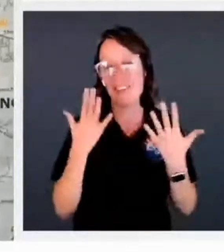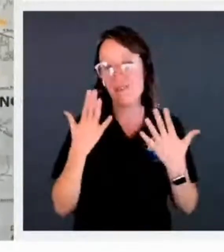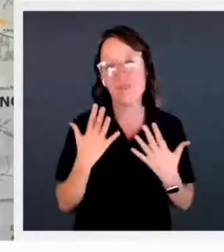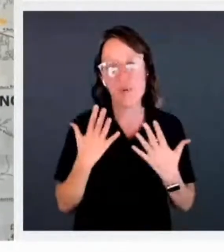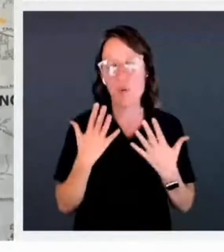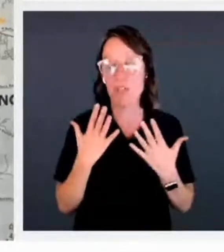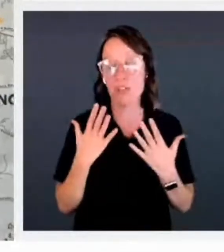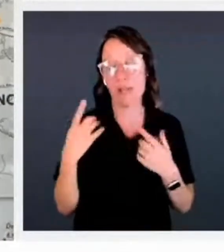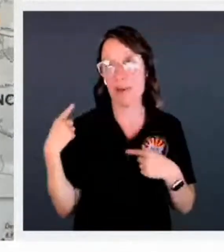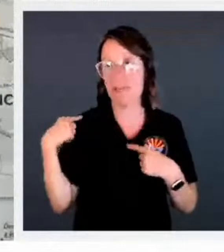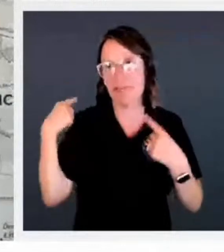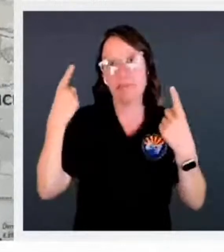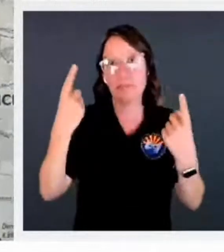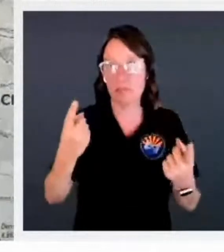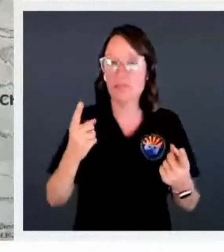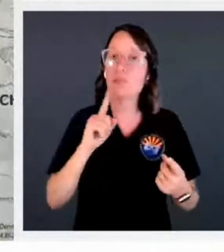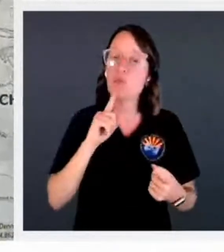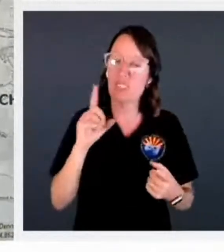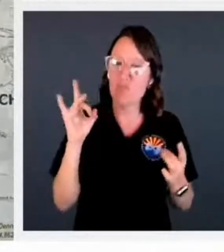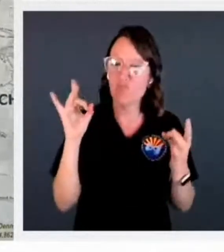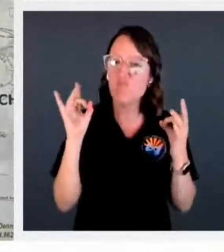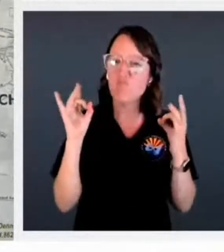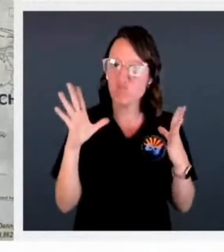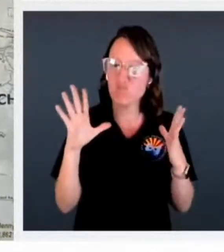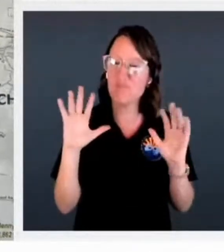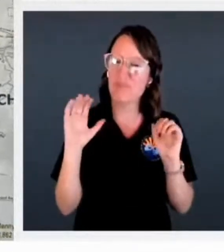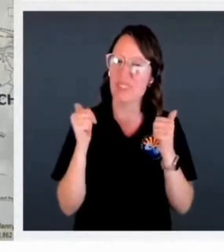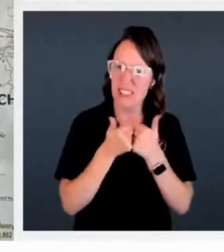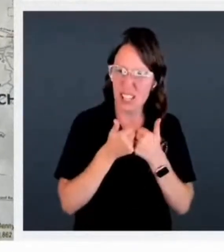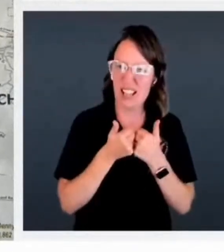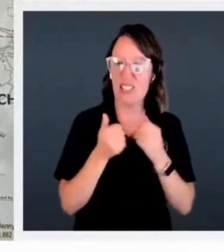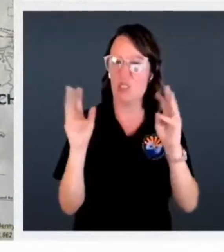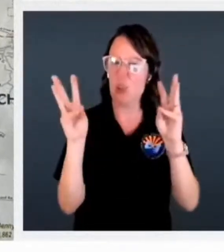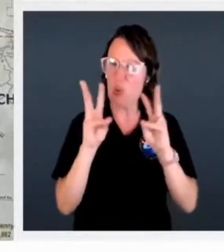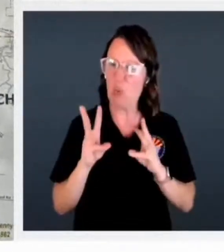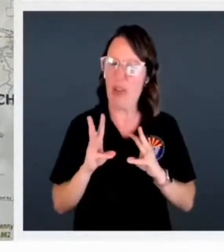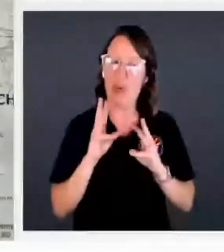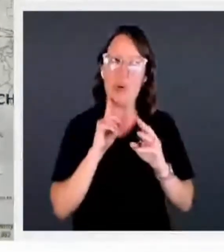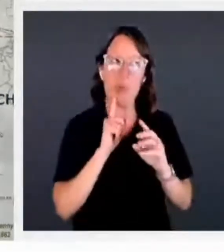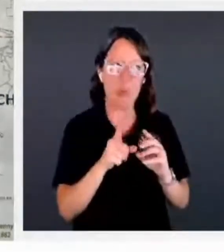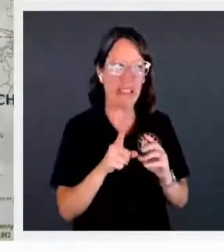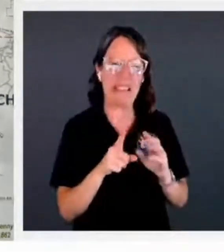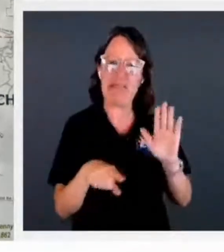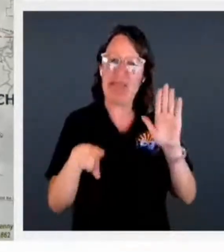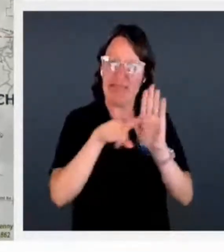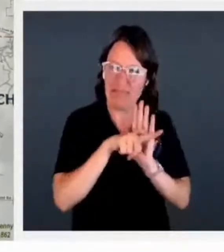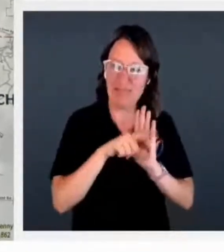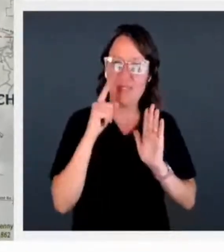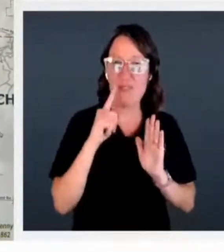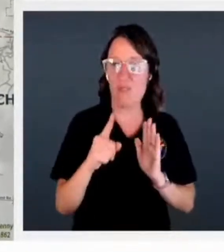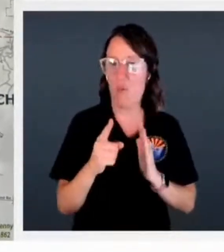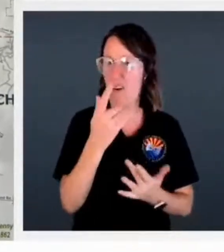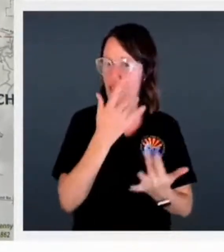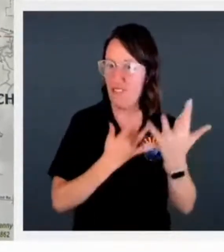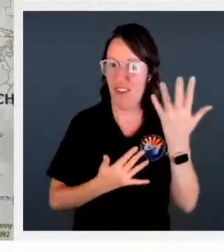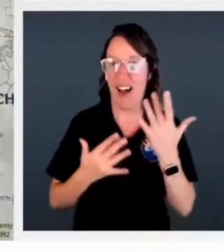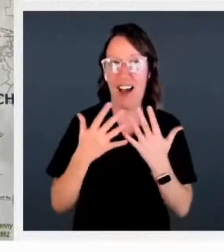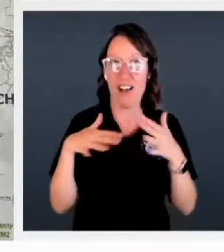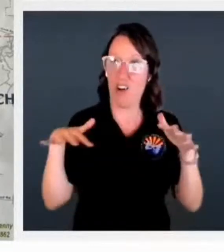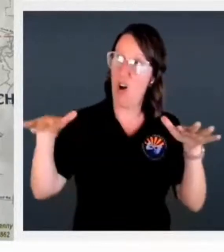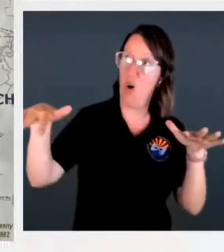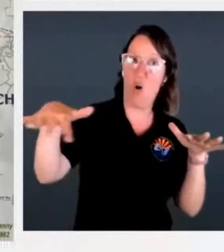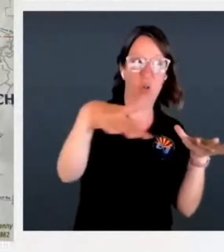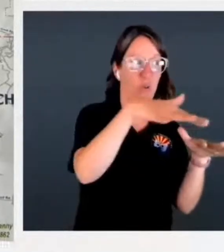be an extremely challenging, critical fire weather pattern over the area for quite a long time. And there's